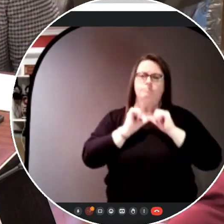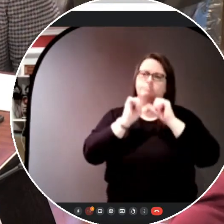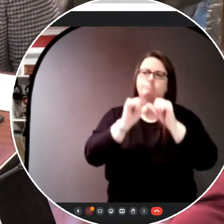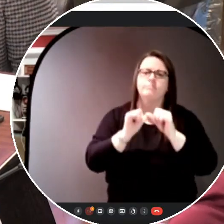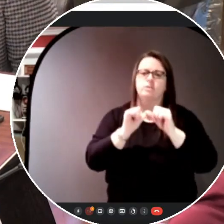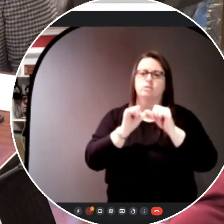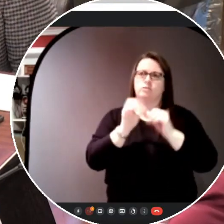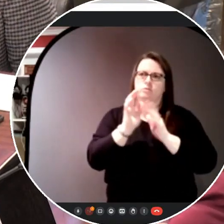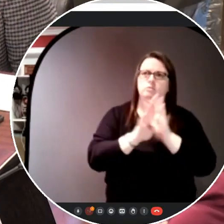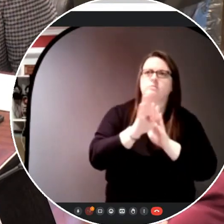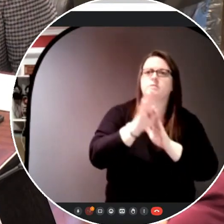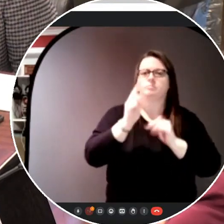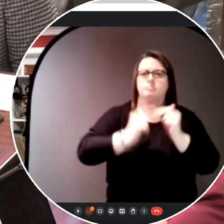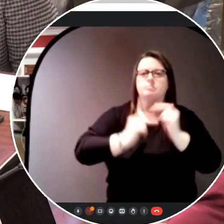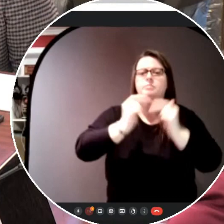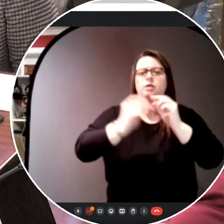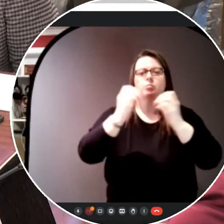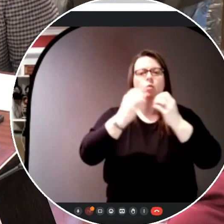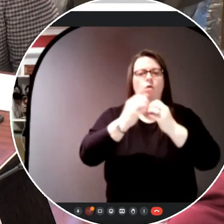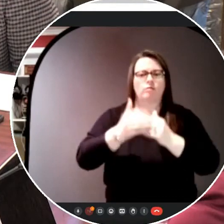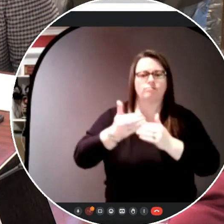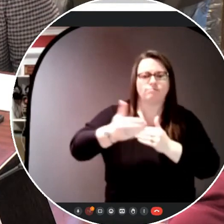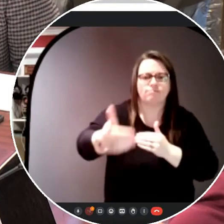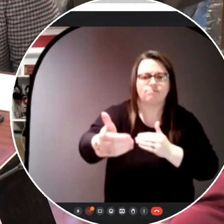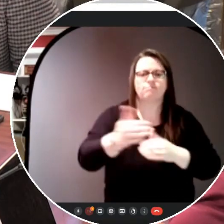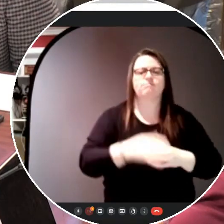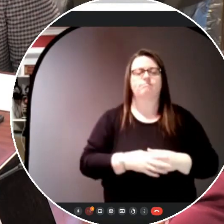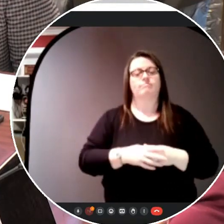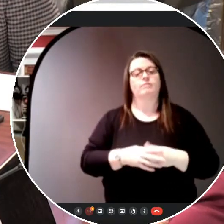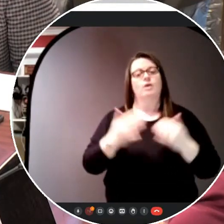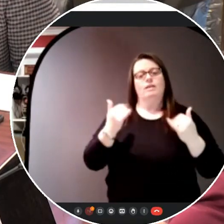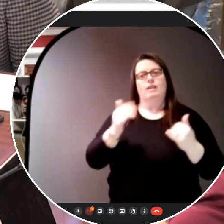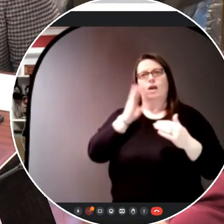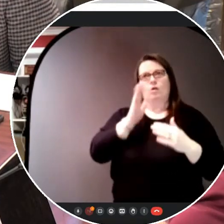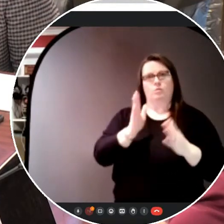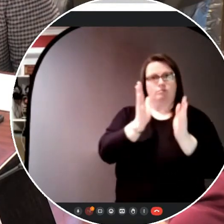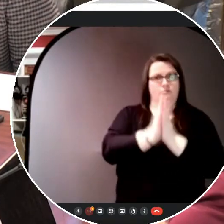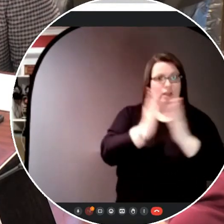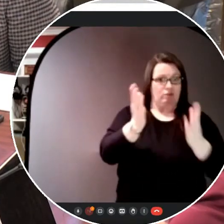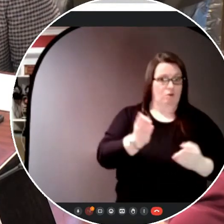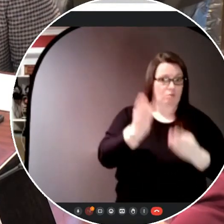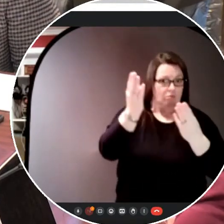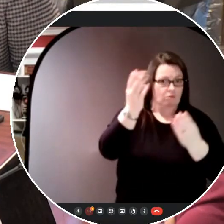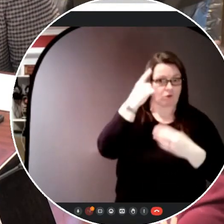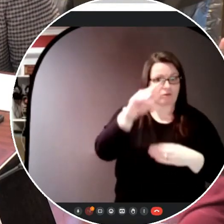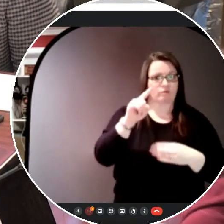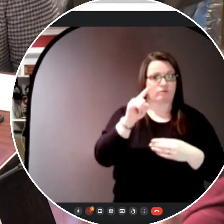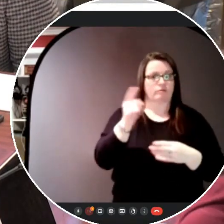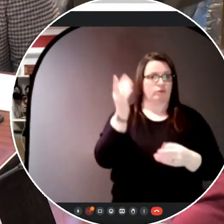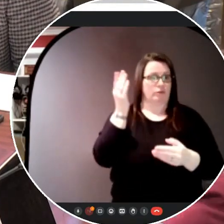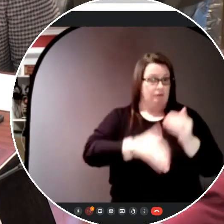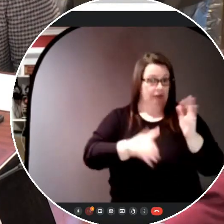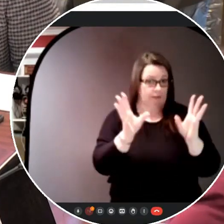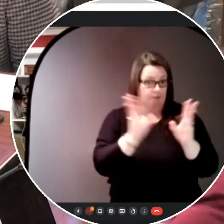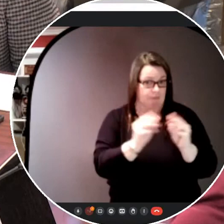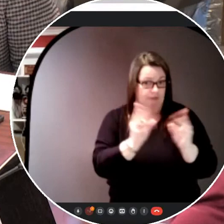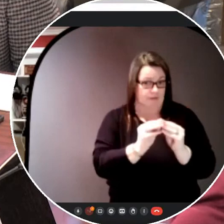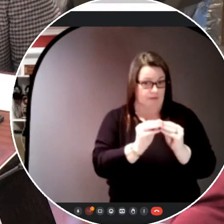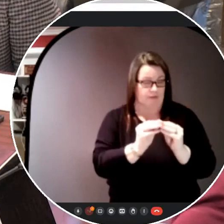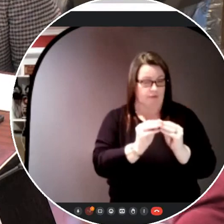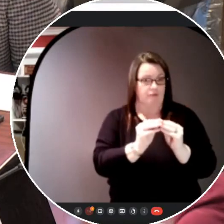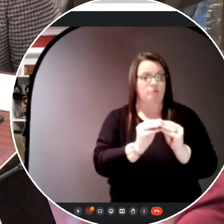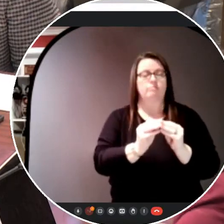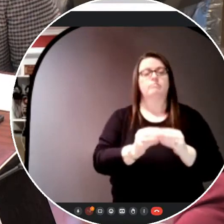forward in the school system. So, okay, at this time I'll call for a motion to adjourn. Thank you,